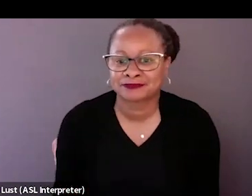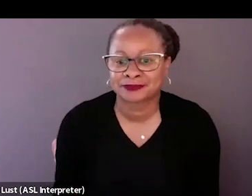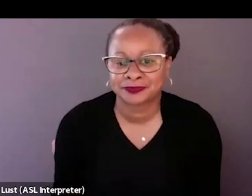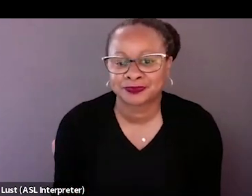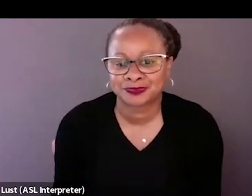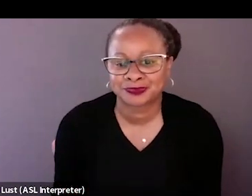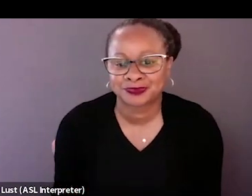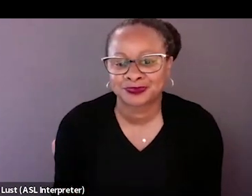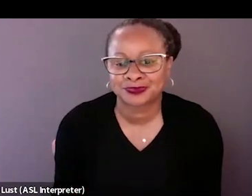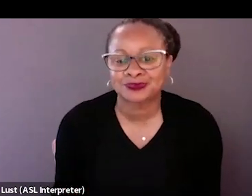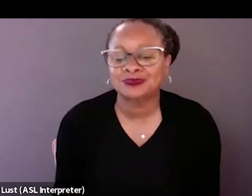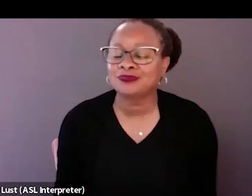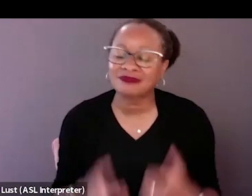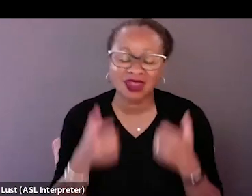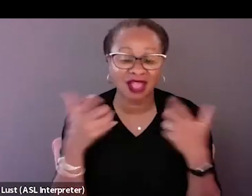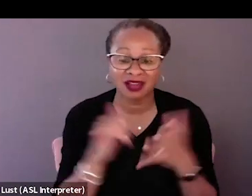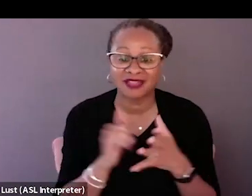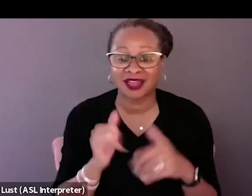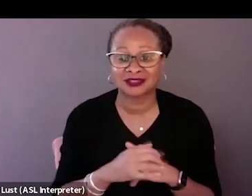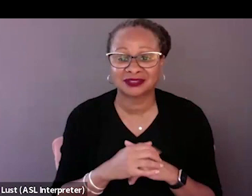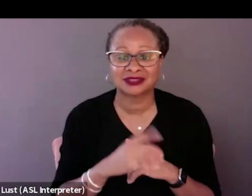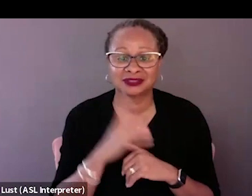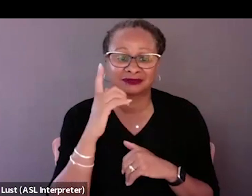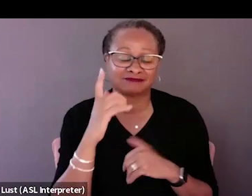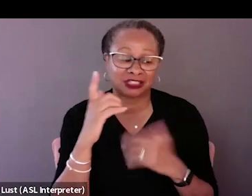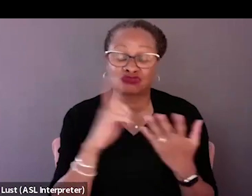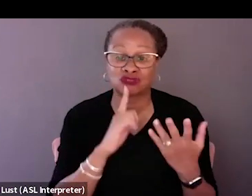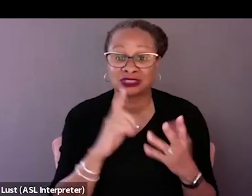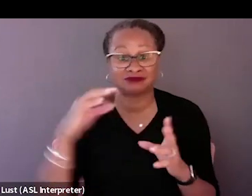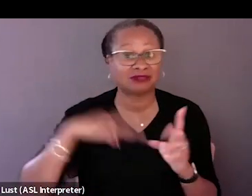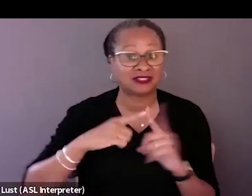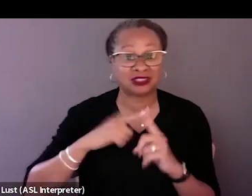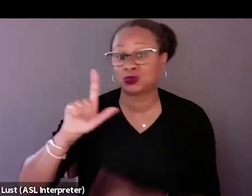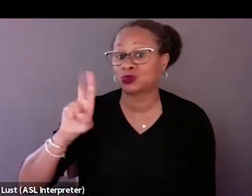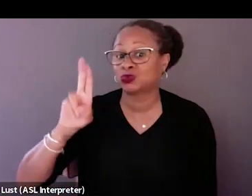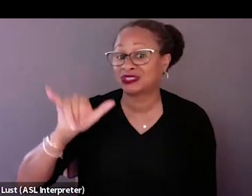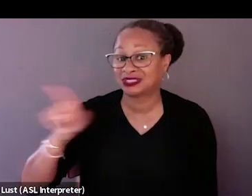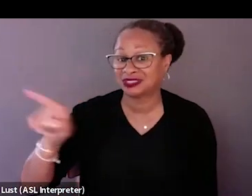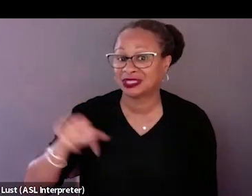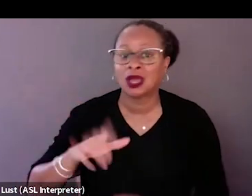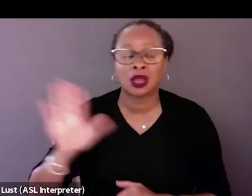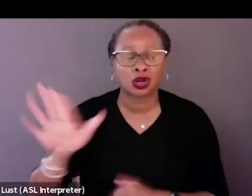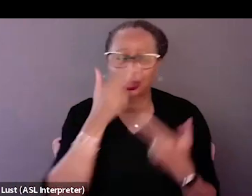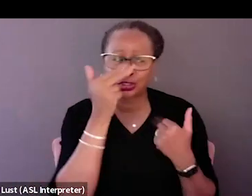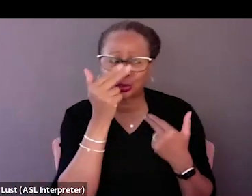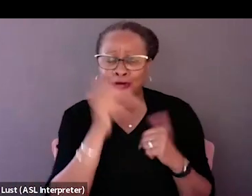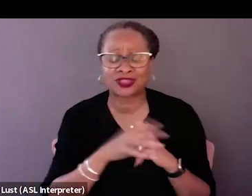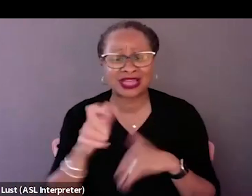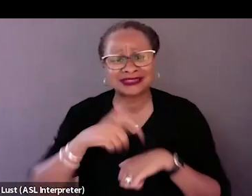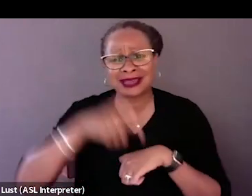And a lot of that is really credit to Lucy, because that timing, her humor, like she